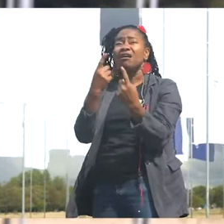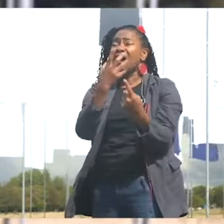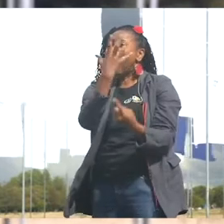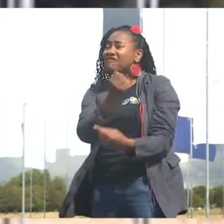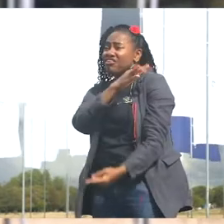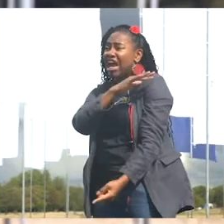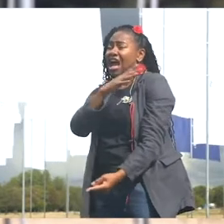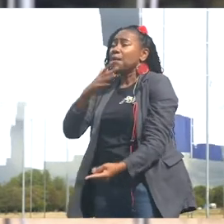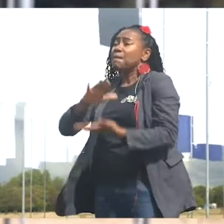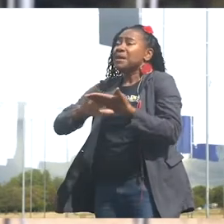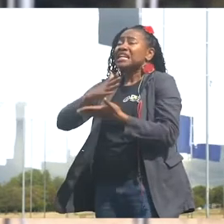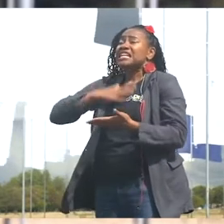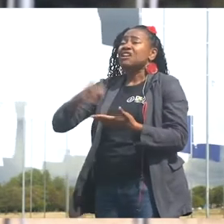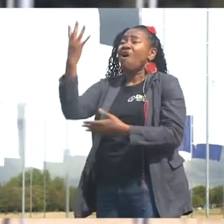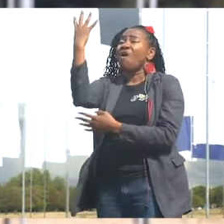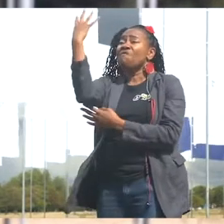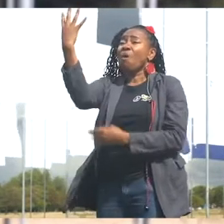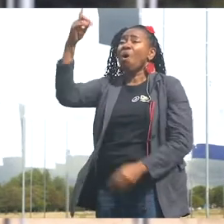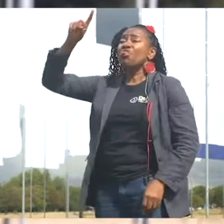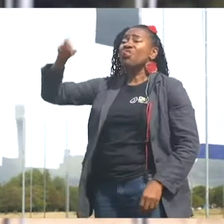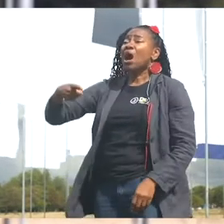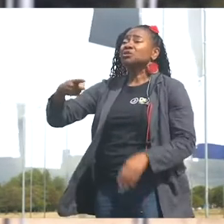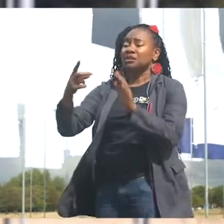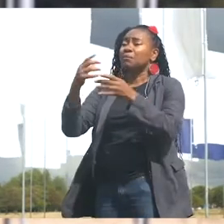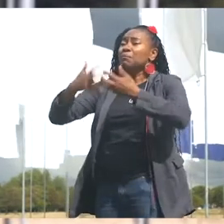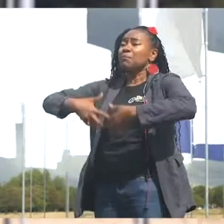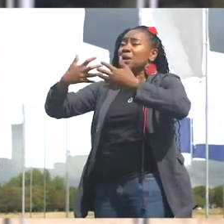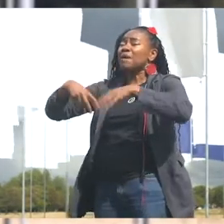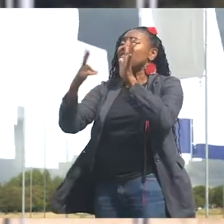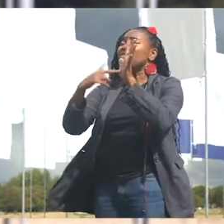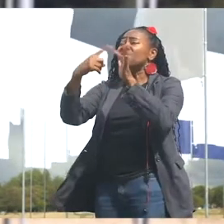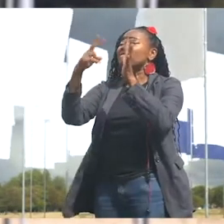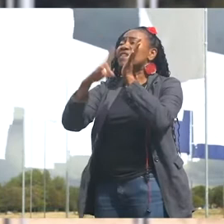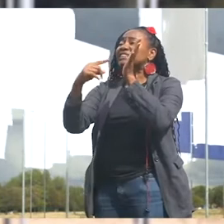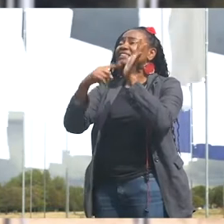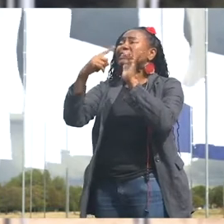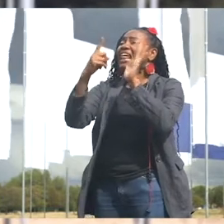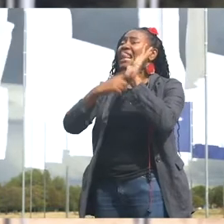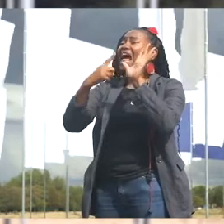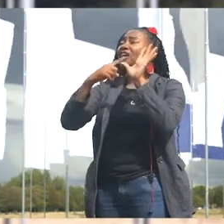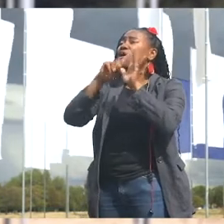suggested that we'd need 4,000 ventilators for this part of London. We had 17.